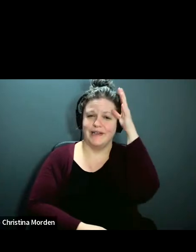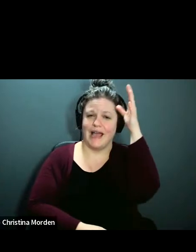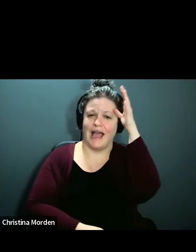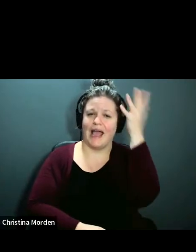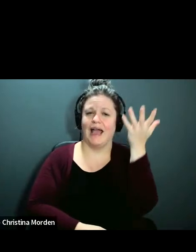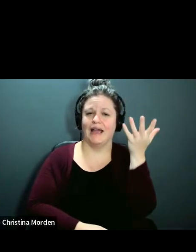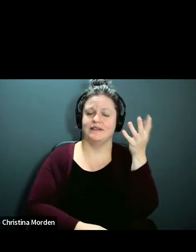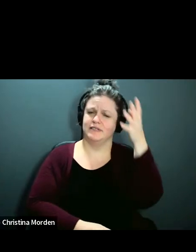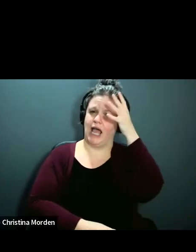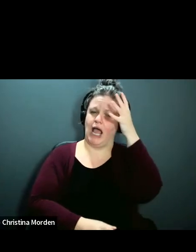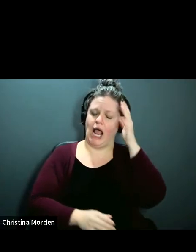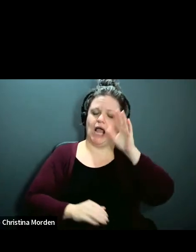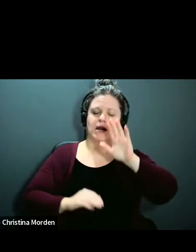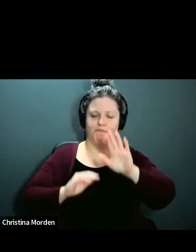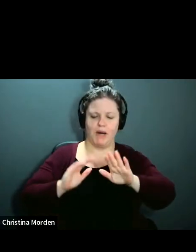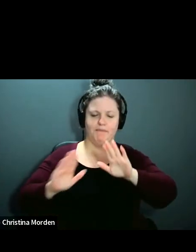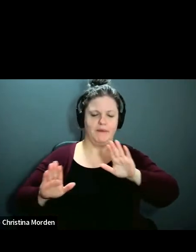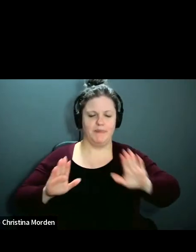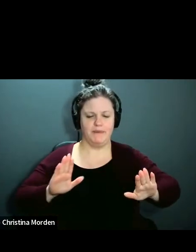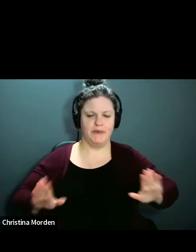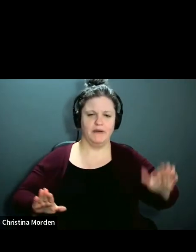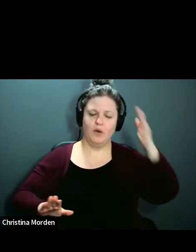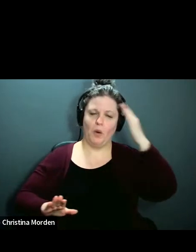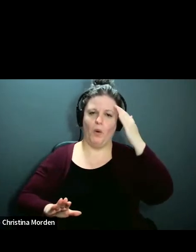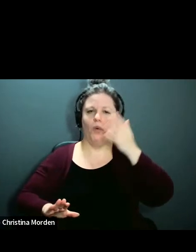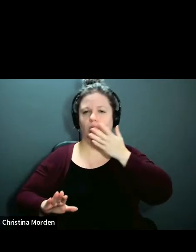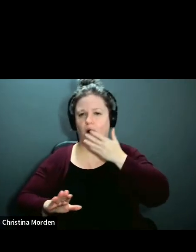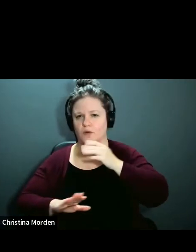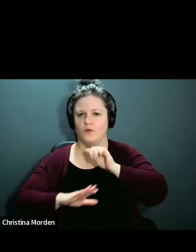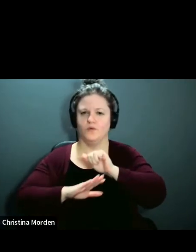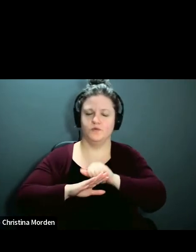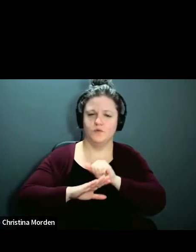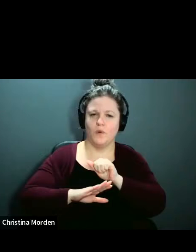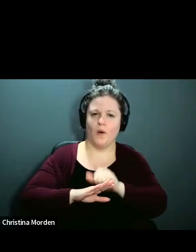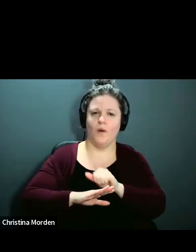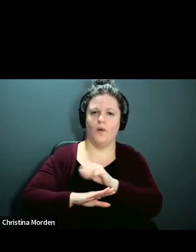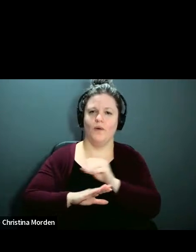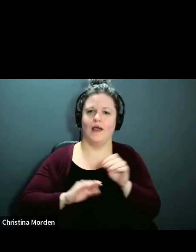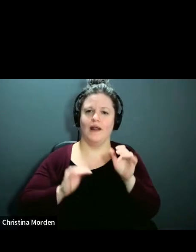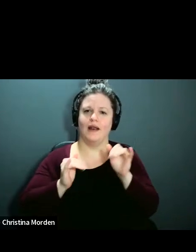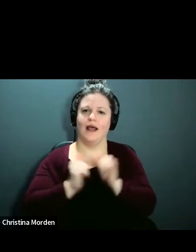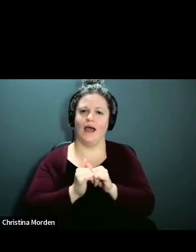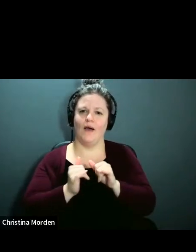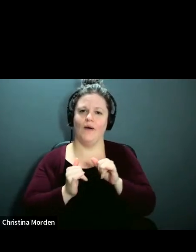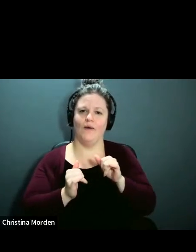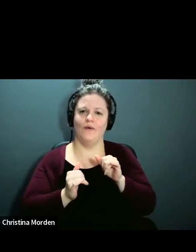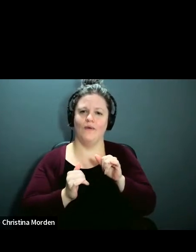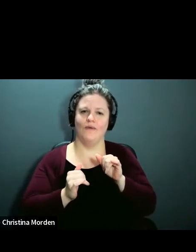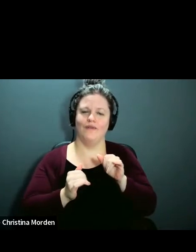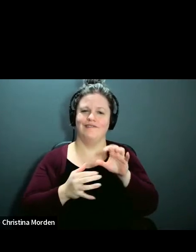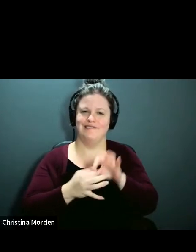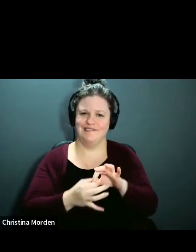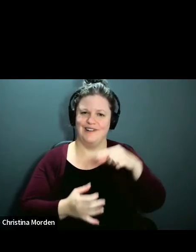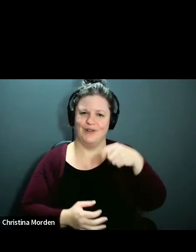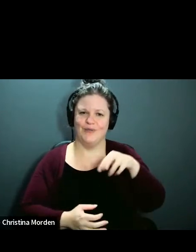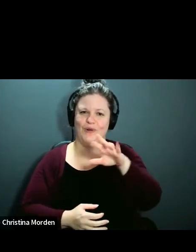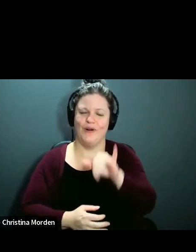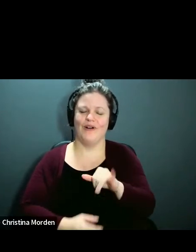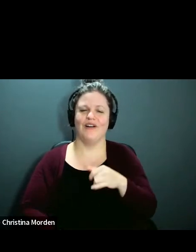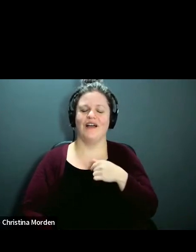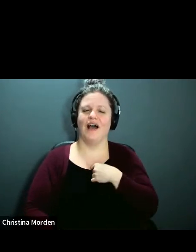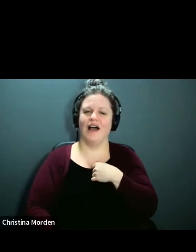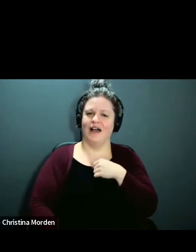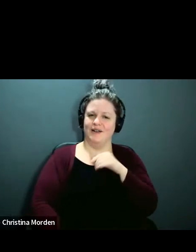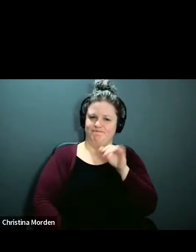this intimate knowledge of the different colors of the stone and where that relates in the Quarry it it I have these you know